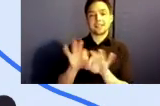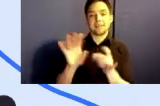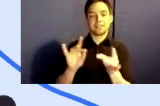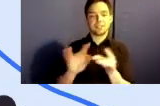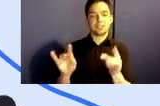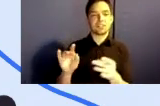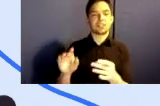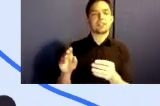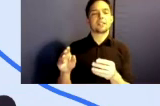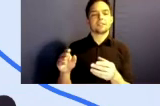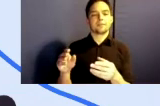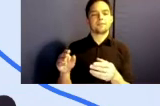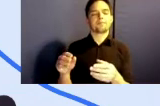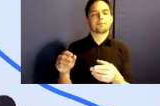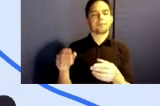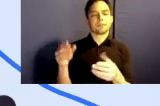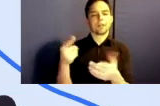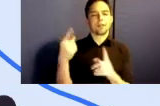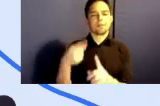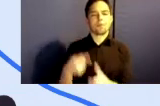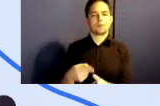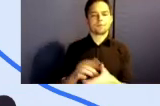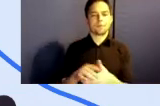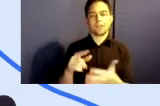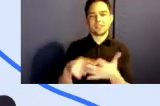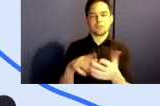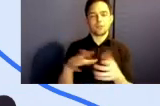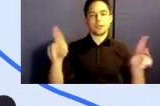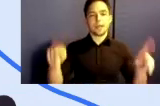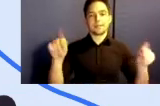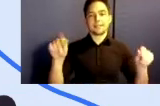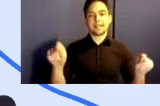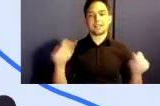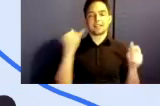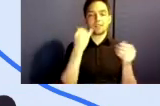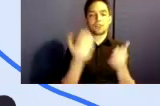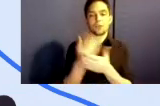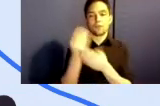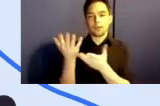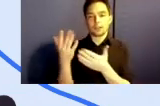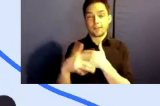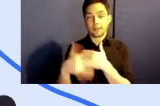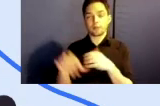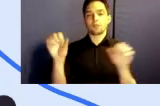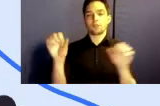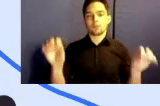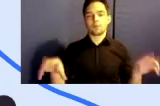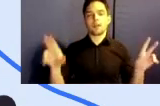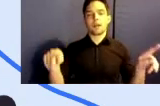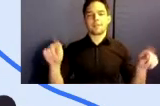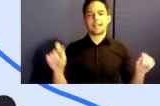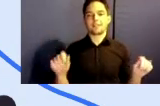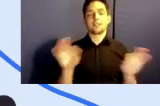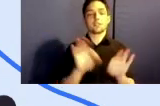of these documents are living documents and they will be updated as new information becomes available. So key entry points for